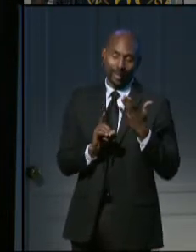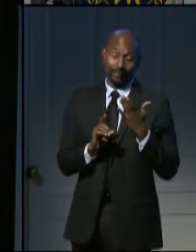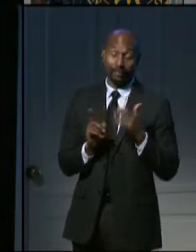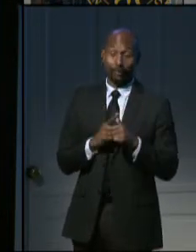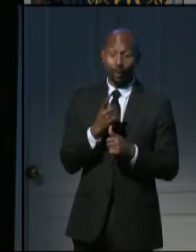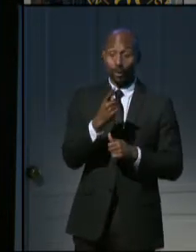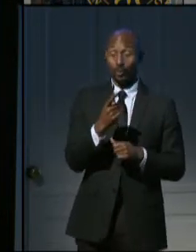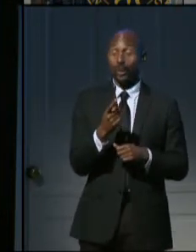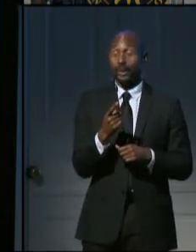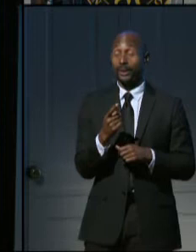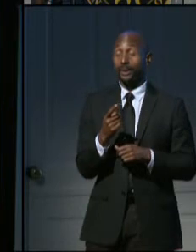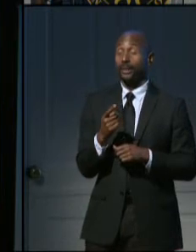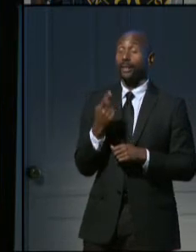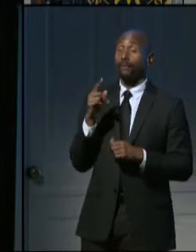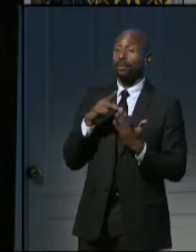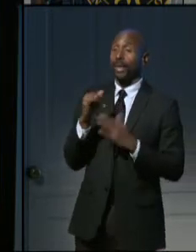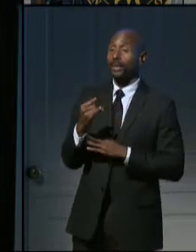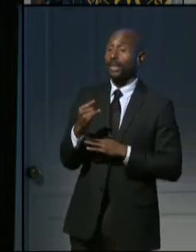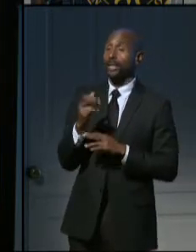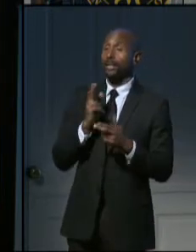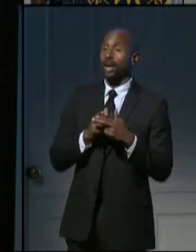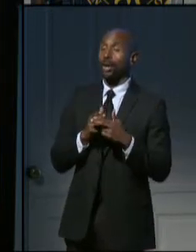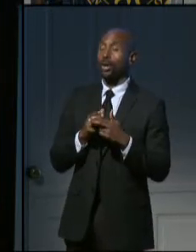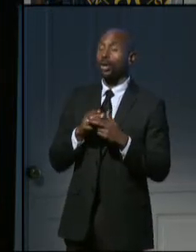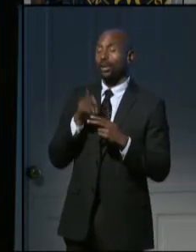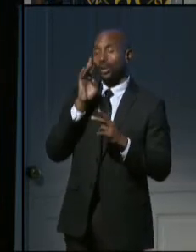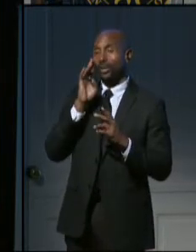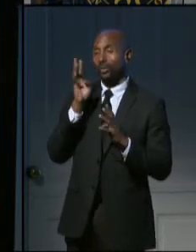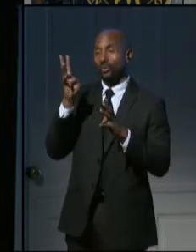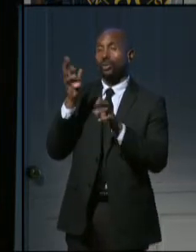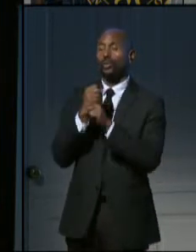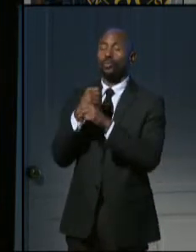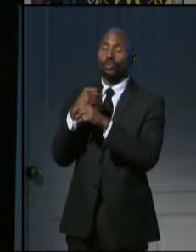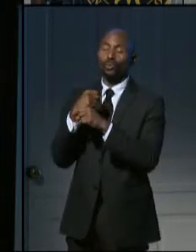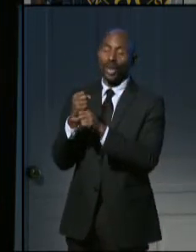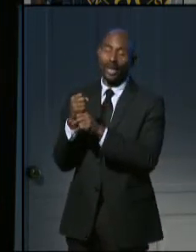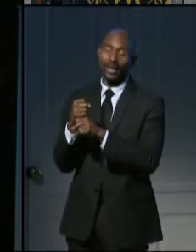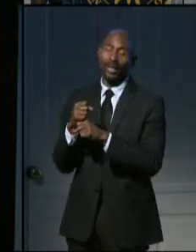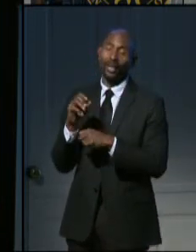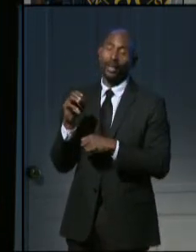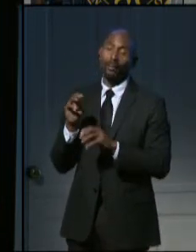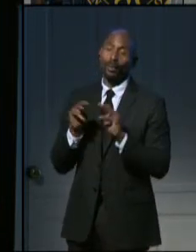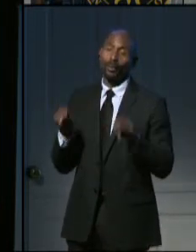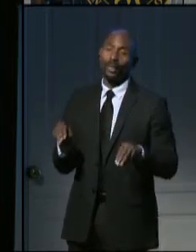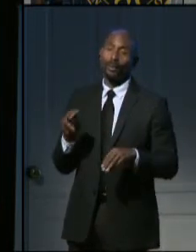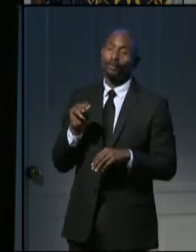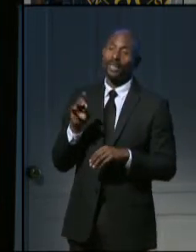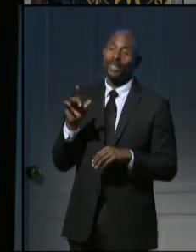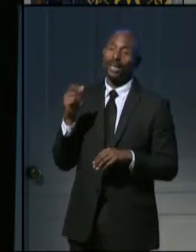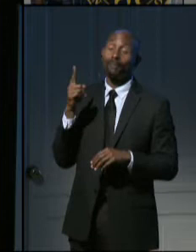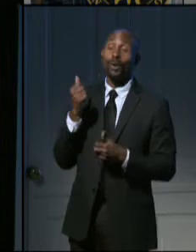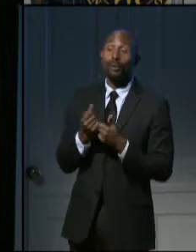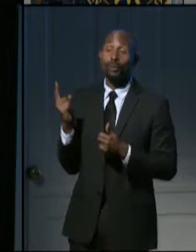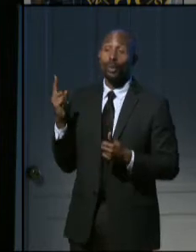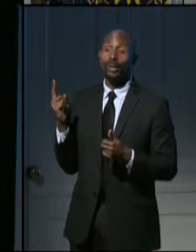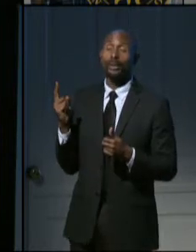for a project called Creating Museum Media for Everyone. And we were trying to create touch table